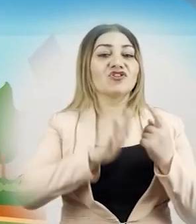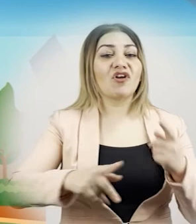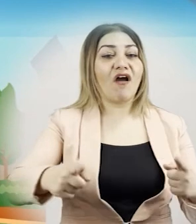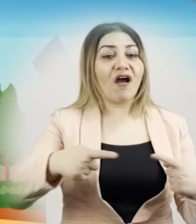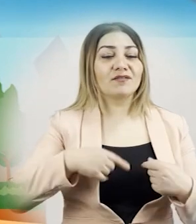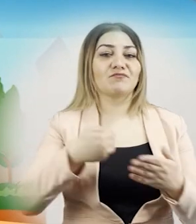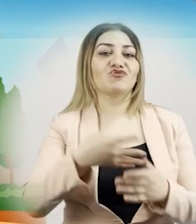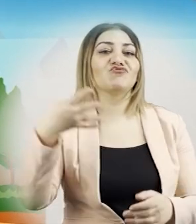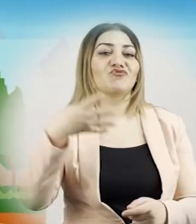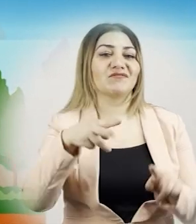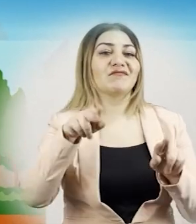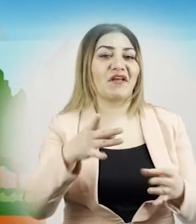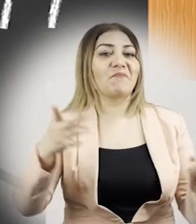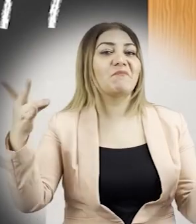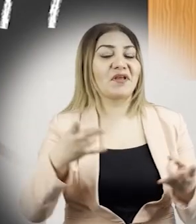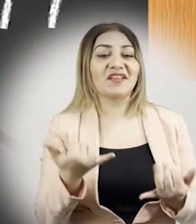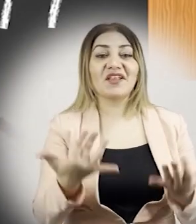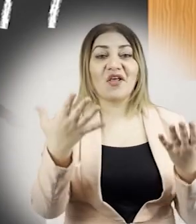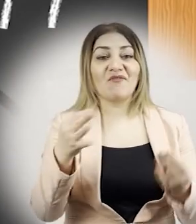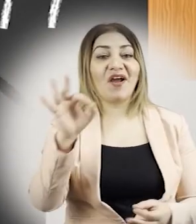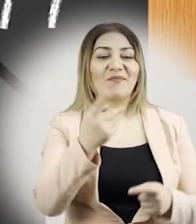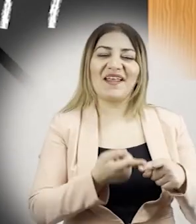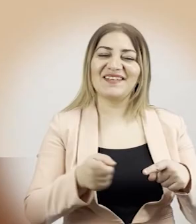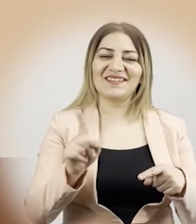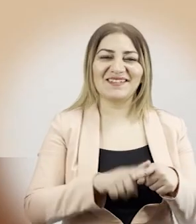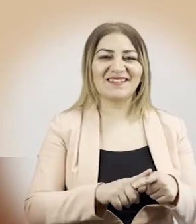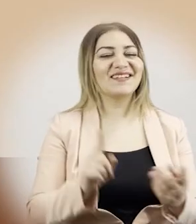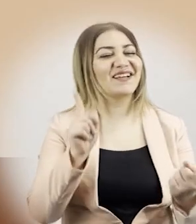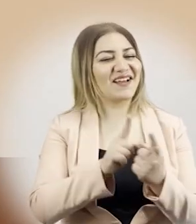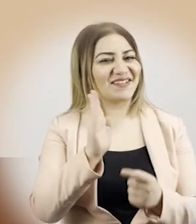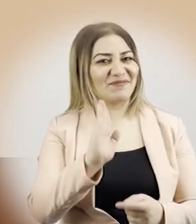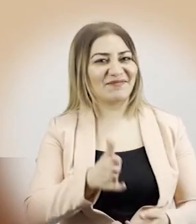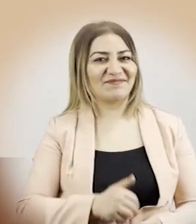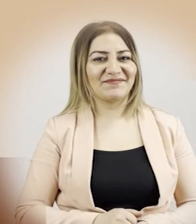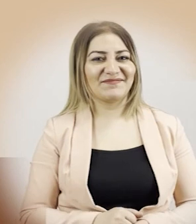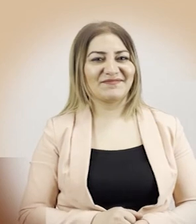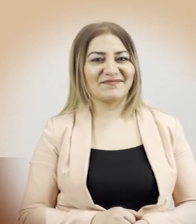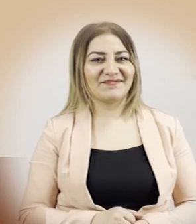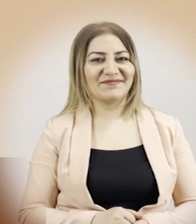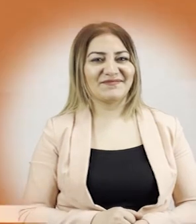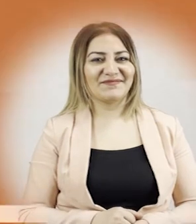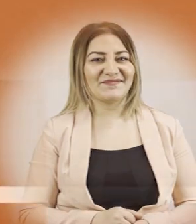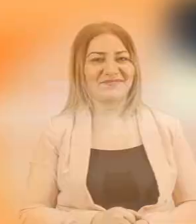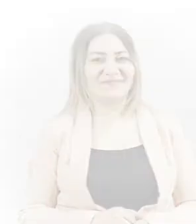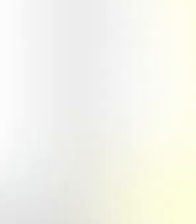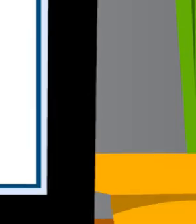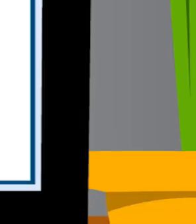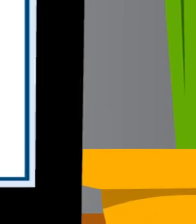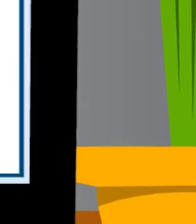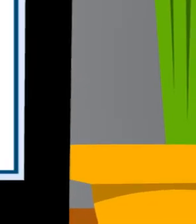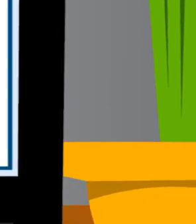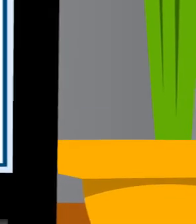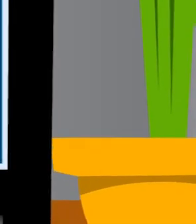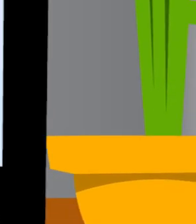4,000 years to get from the heights of Mount Ararat all the way down to Ararat Valley. Anyway, that's enough for today. We'll meet again soon.